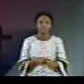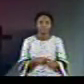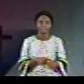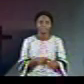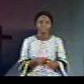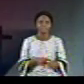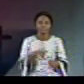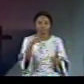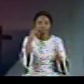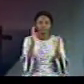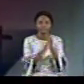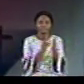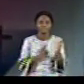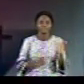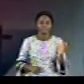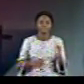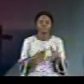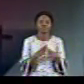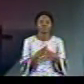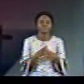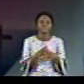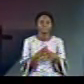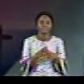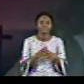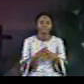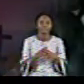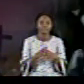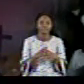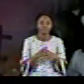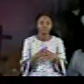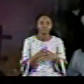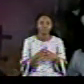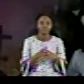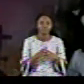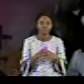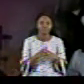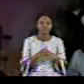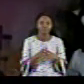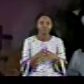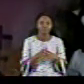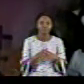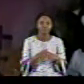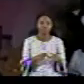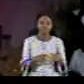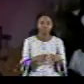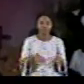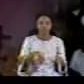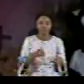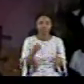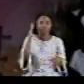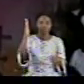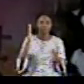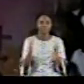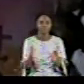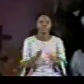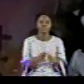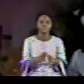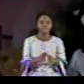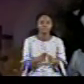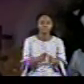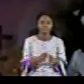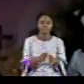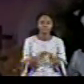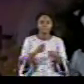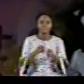matthew dallavilla who got healed from migraine this migraine was from calcium deposits